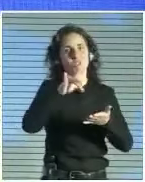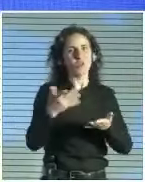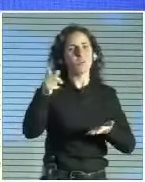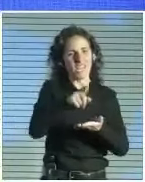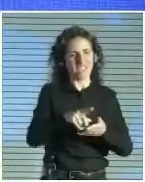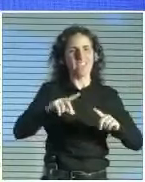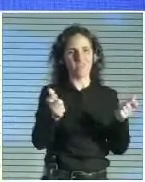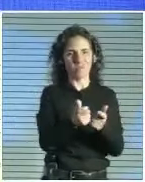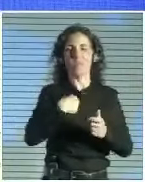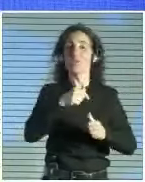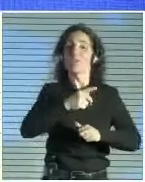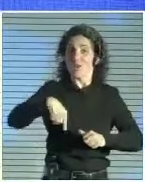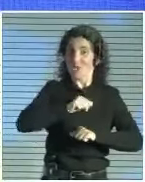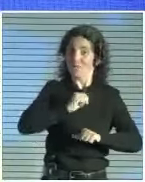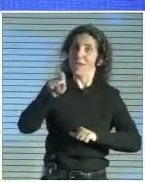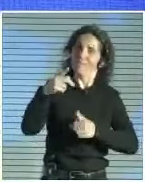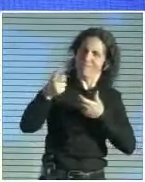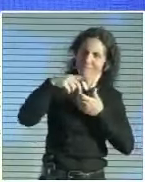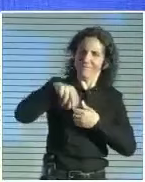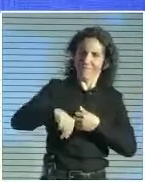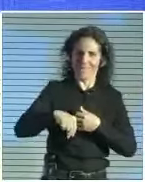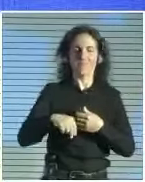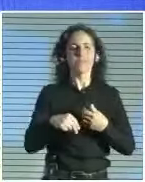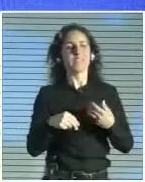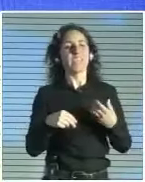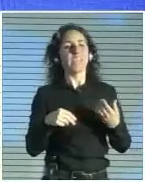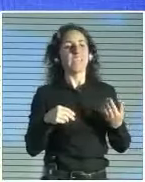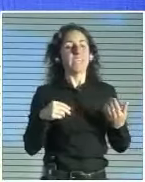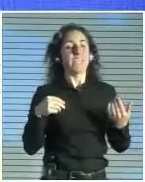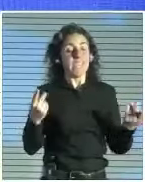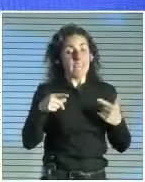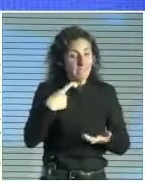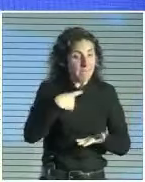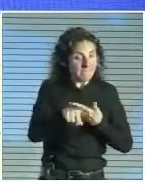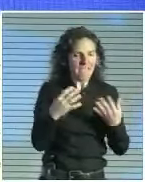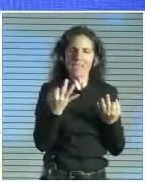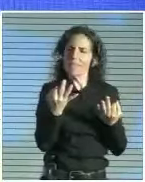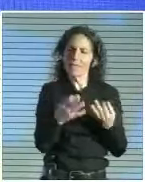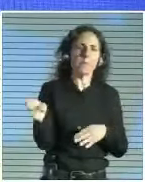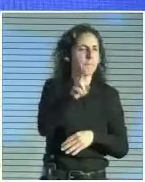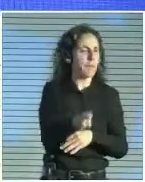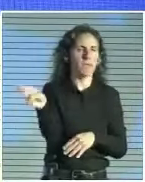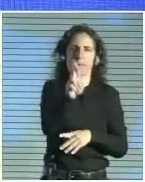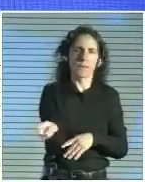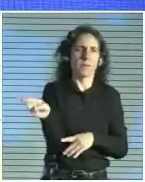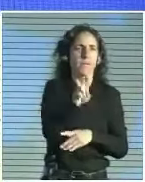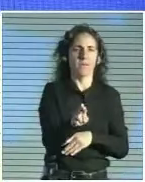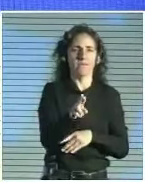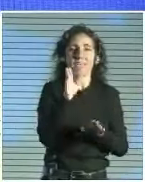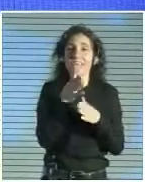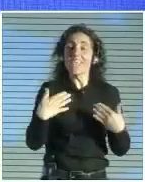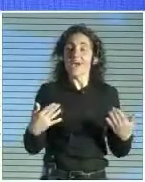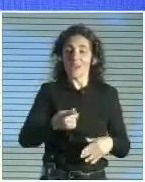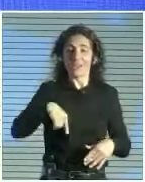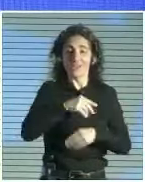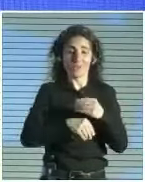has to be continuously delivered. And what we're doing at this moment is we're making a program,